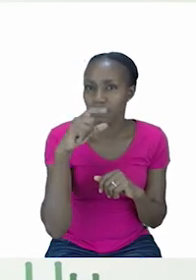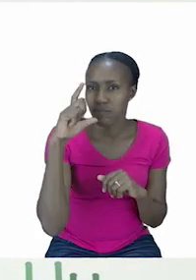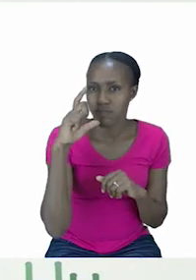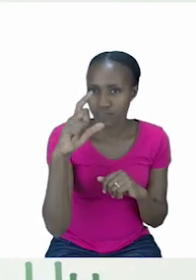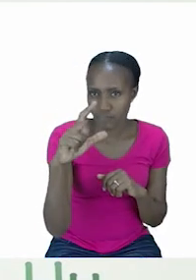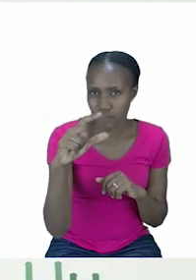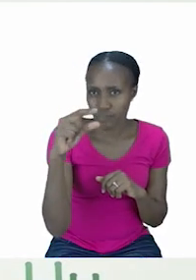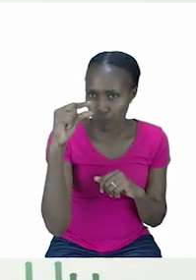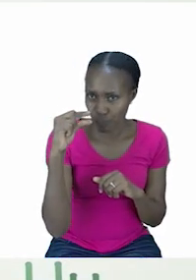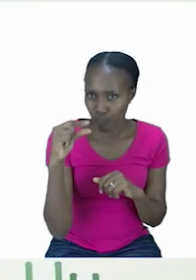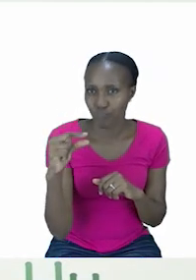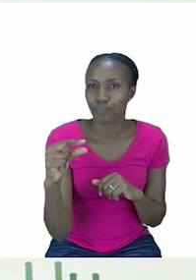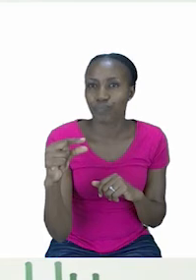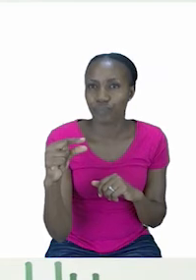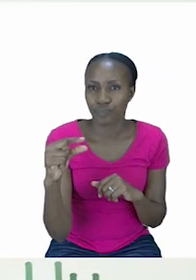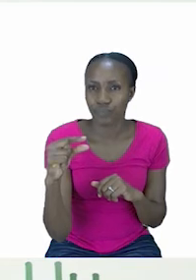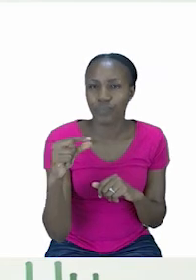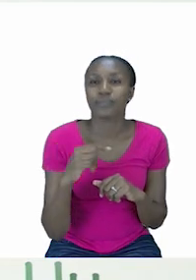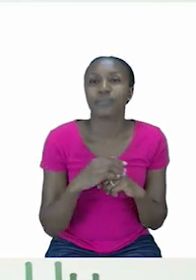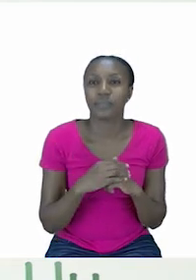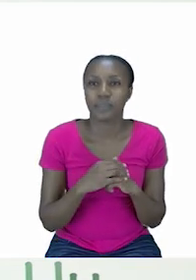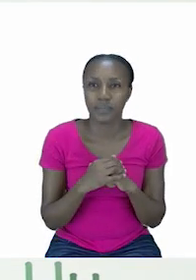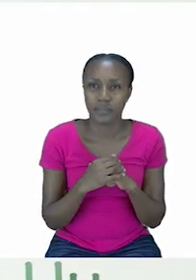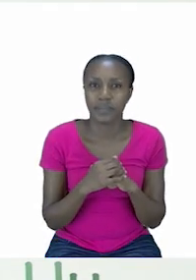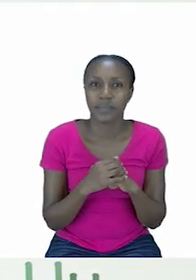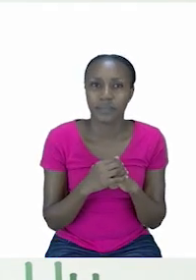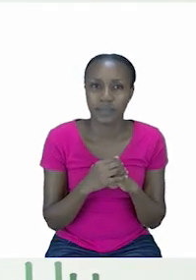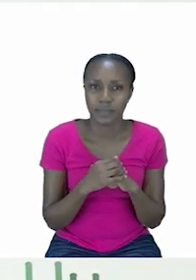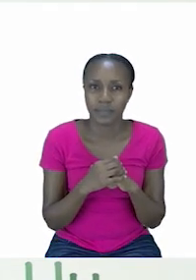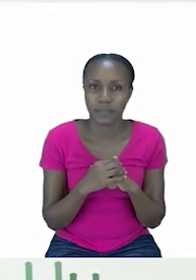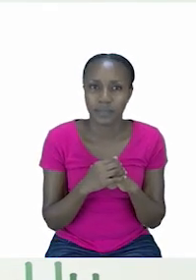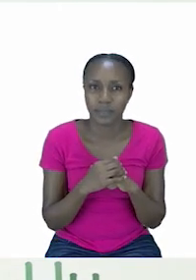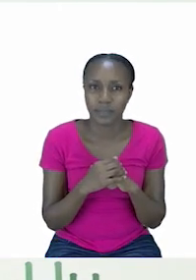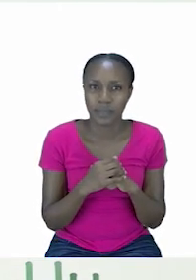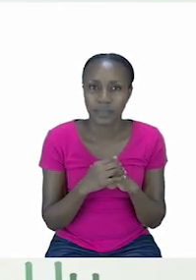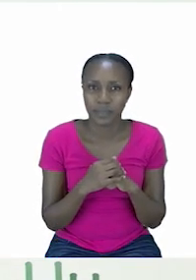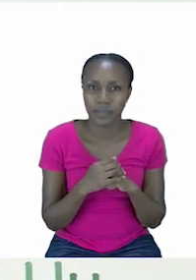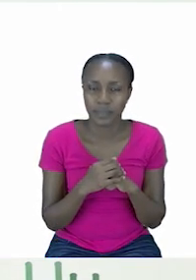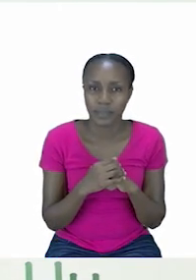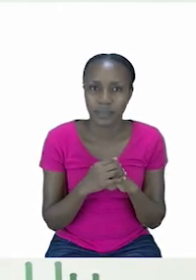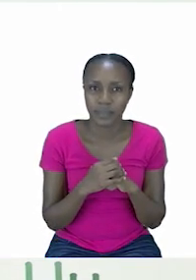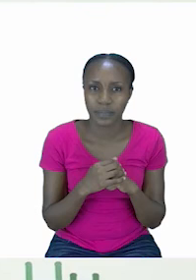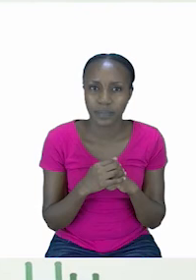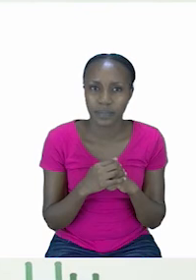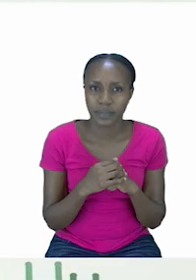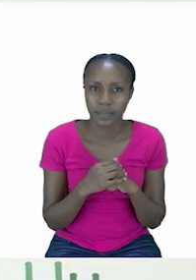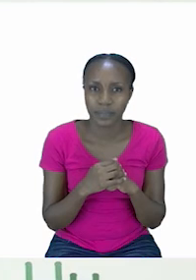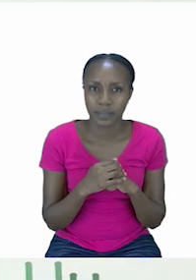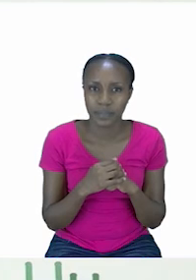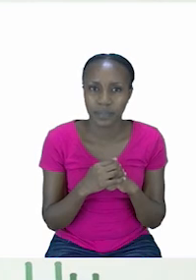as high. So we're going to go up, round, down,